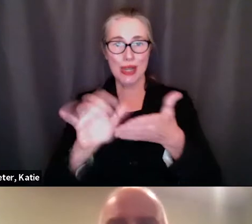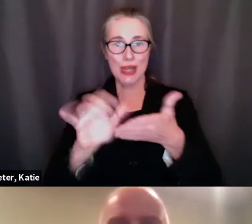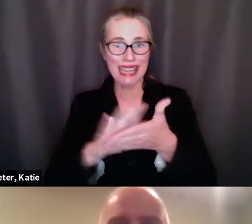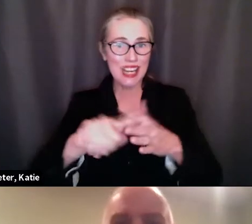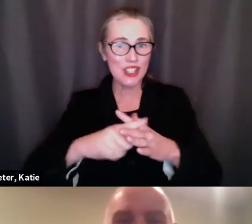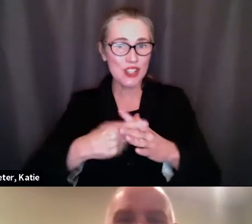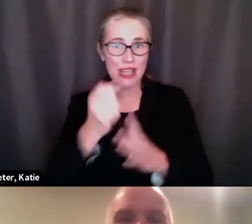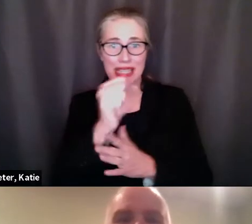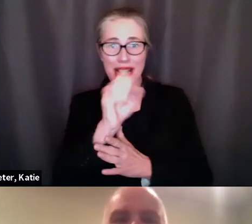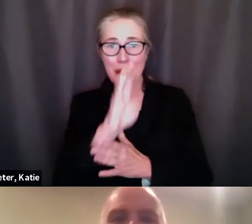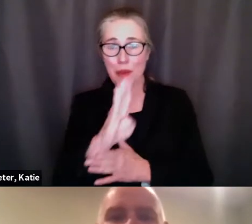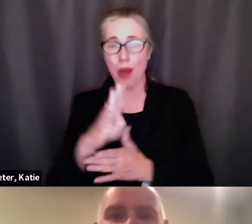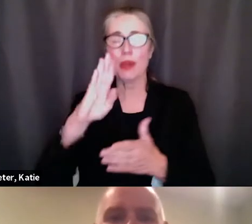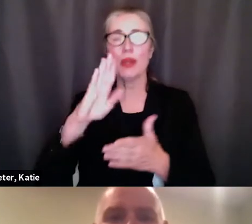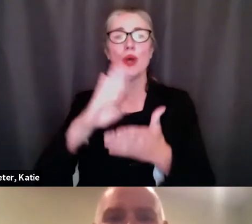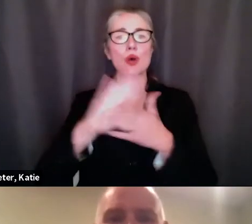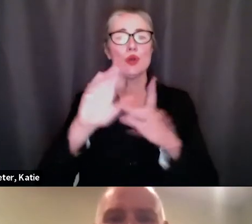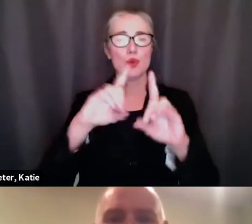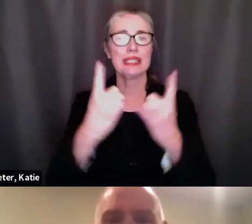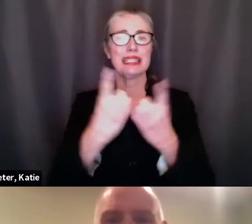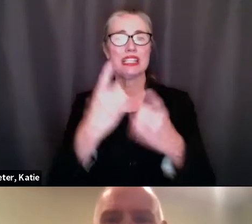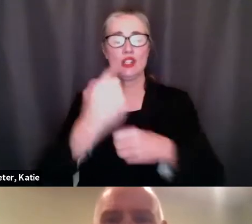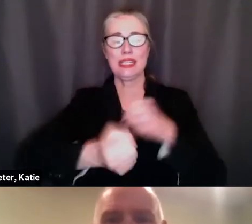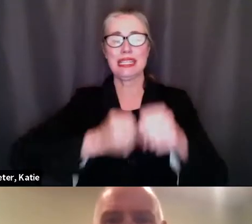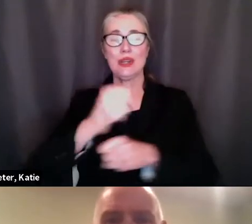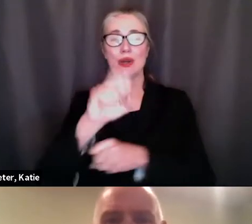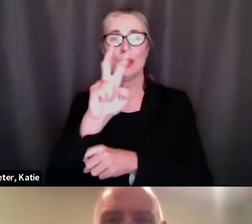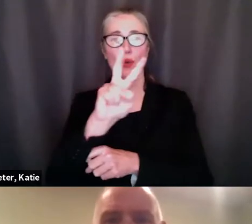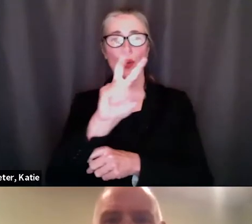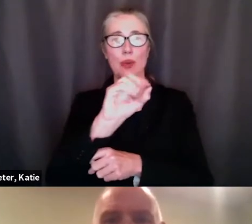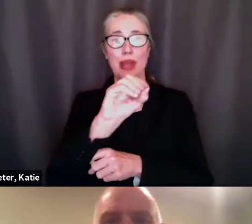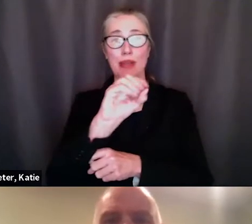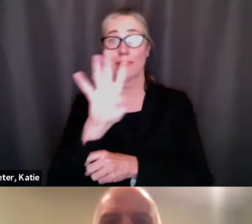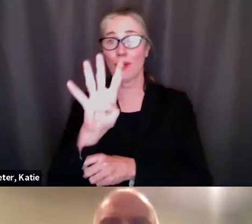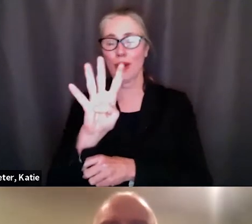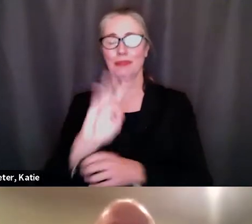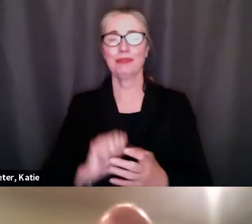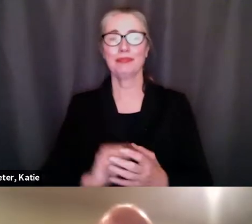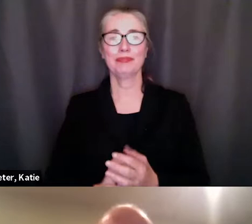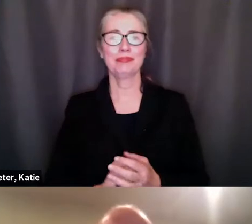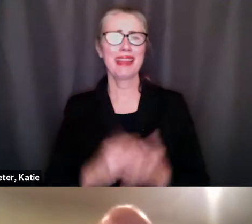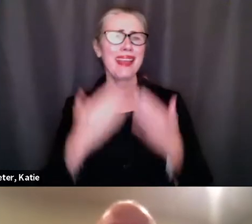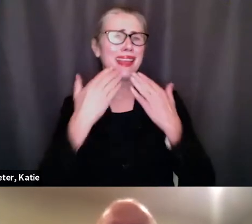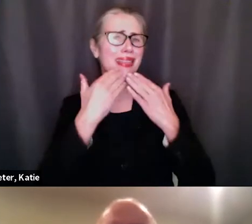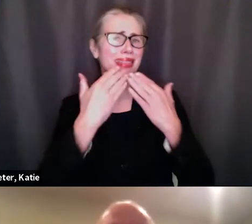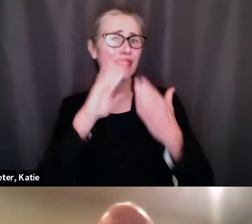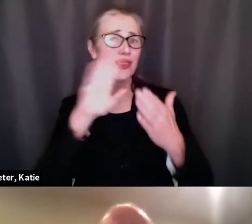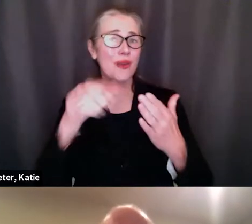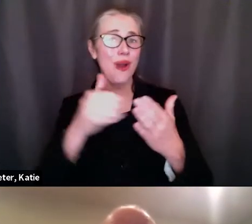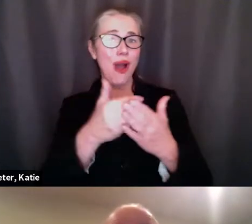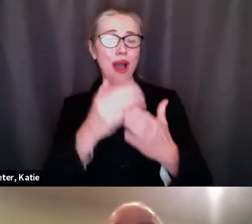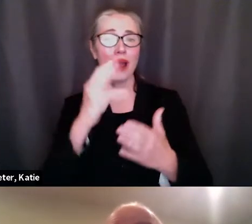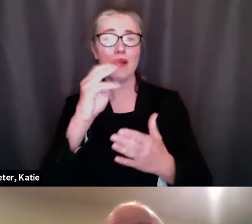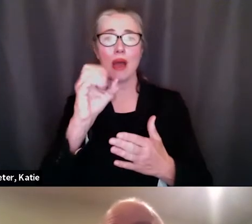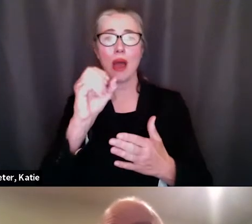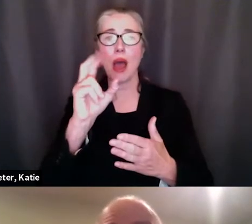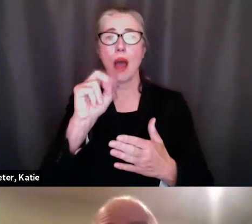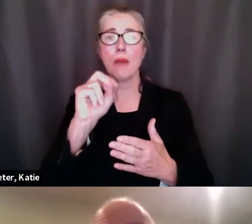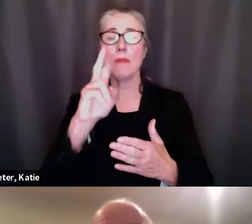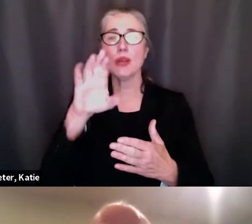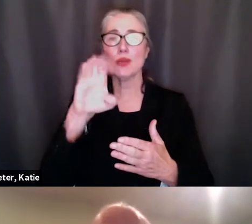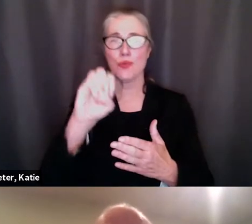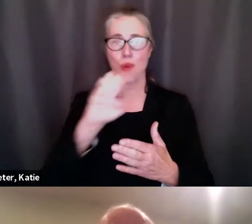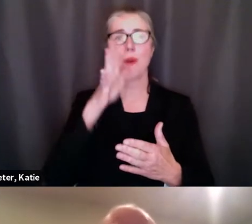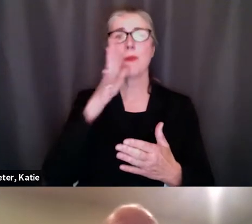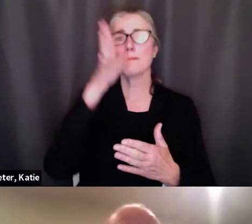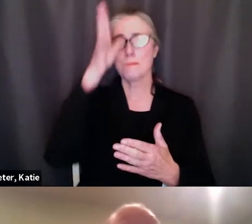2004. i want to begin um by thanking all of our monroe parents and staff for continuing